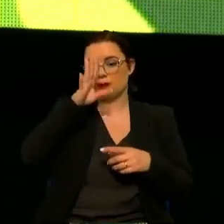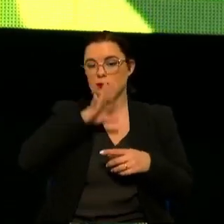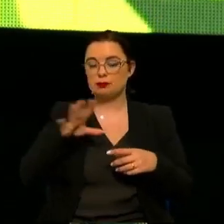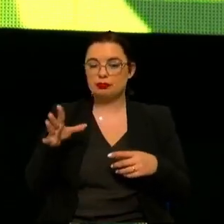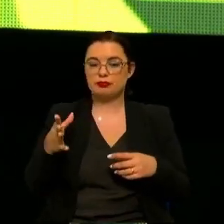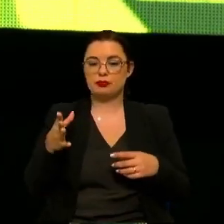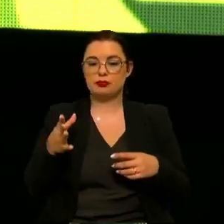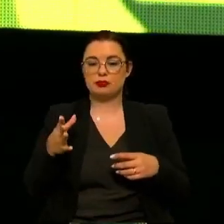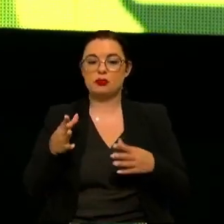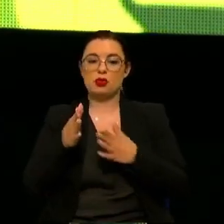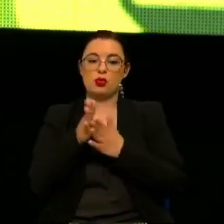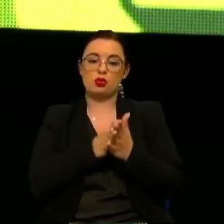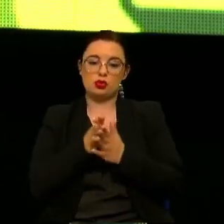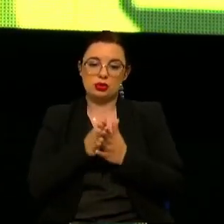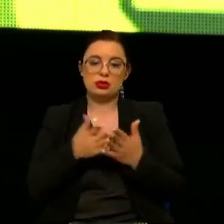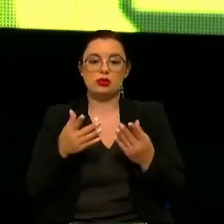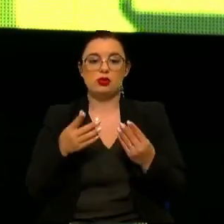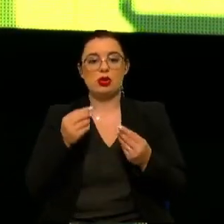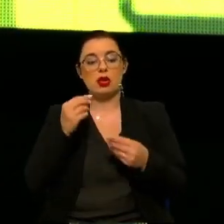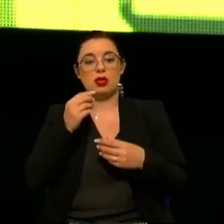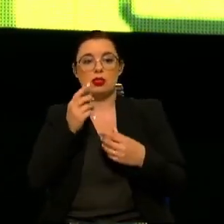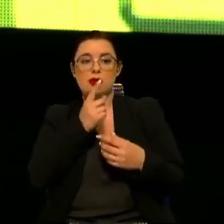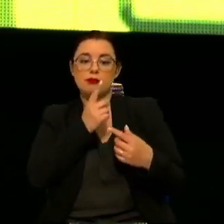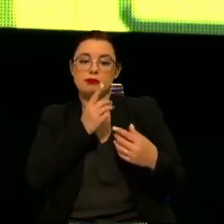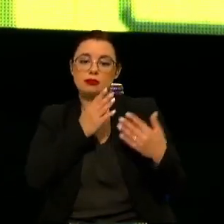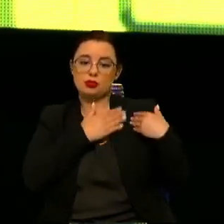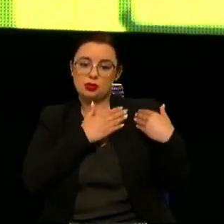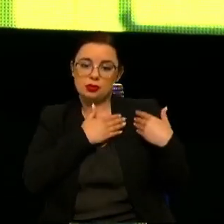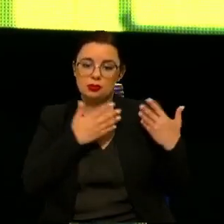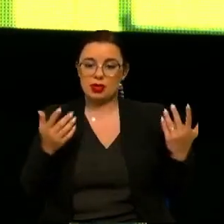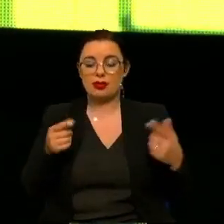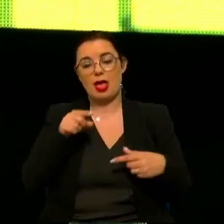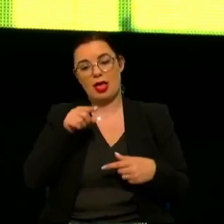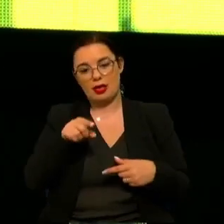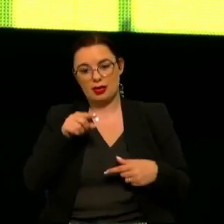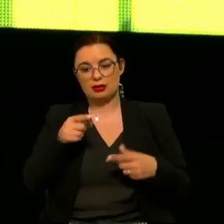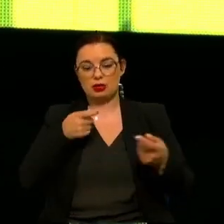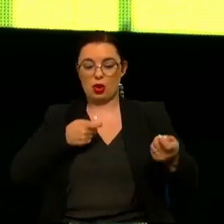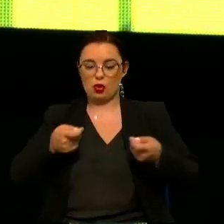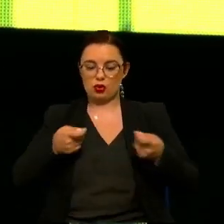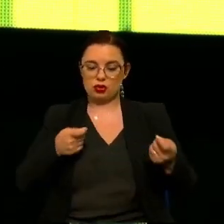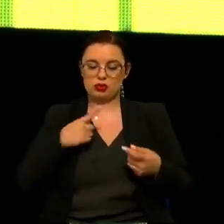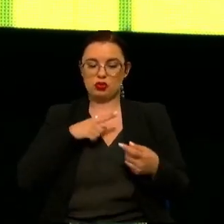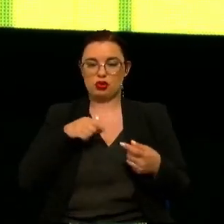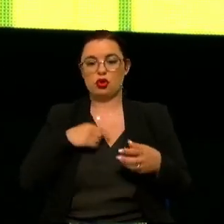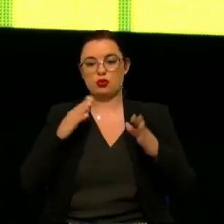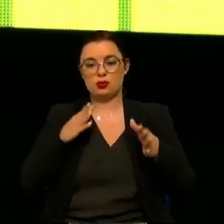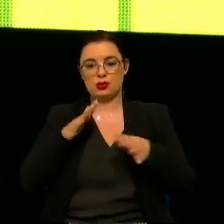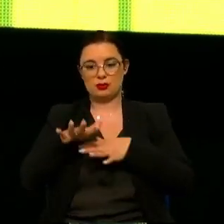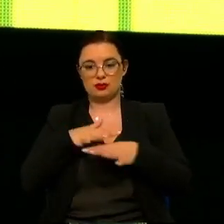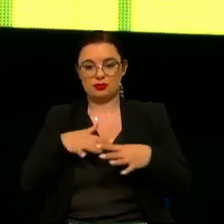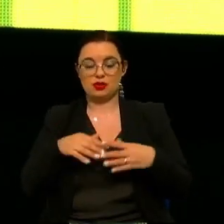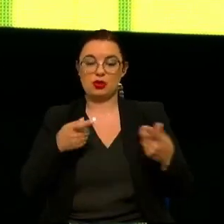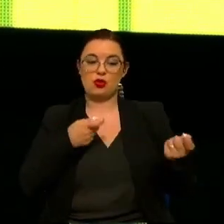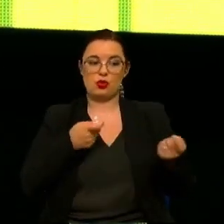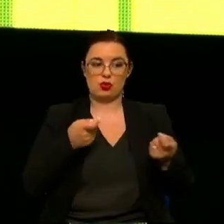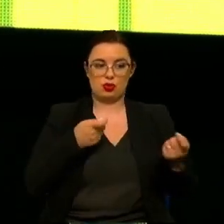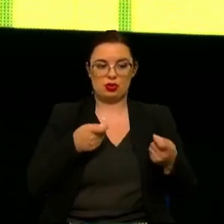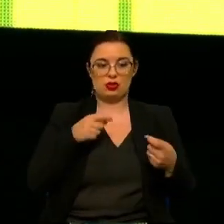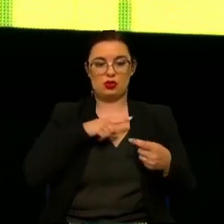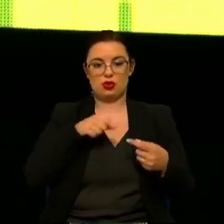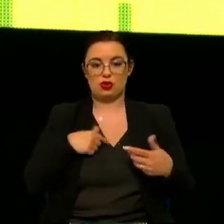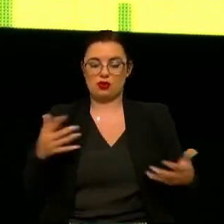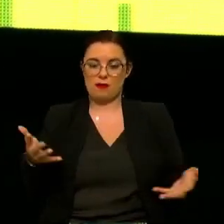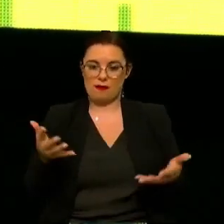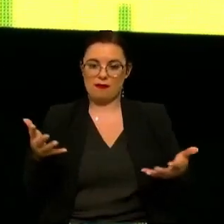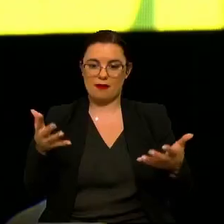knowledge with the user and authority. So this is the coordination we are been doing.